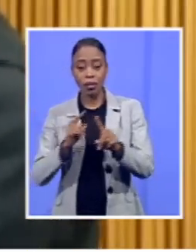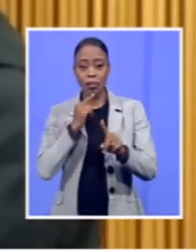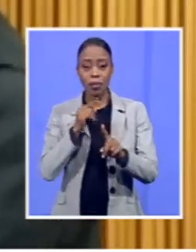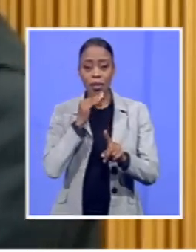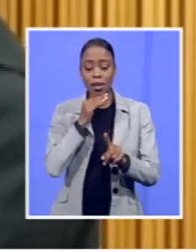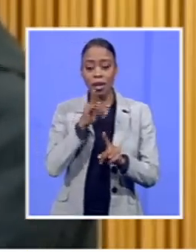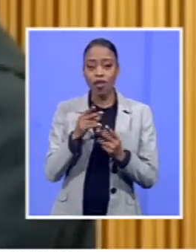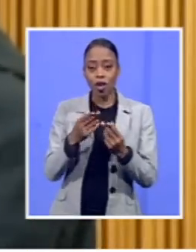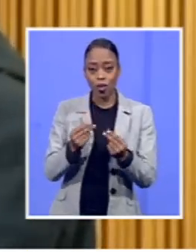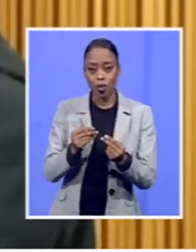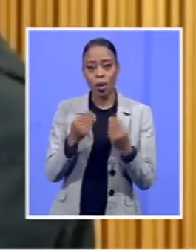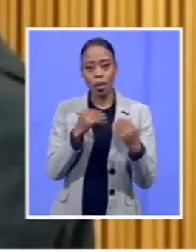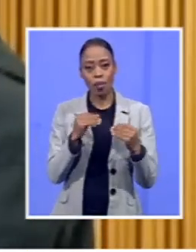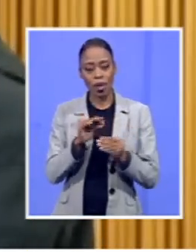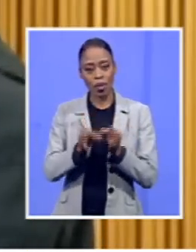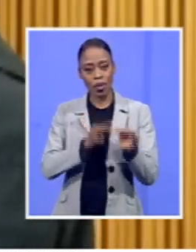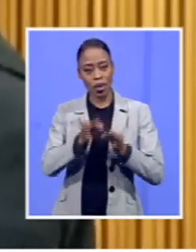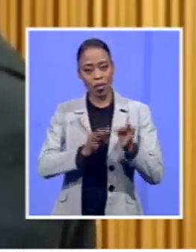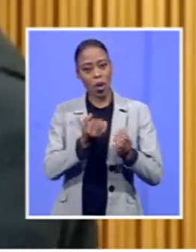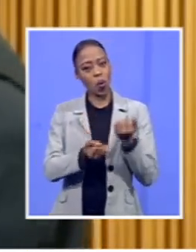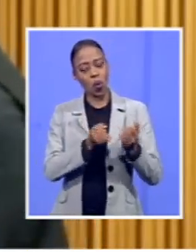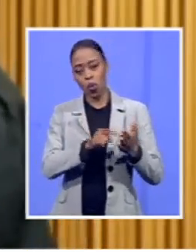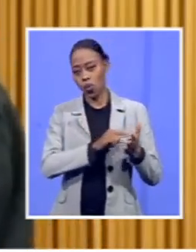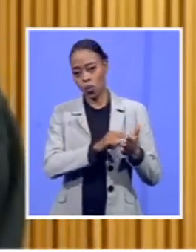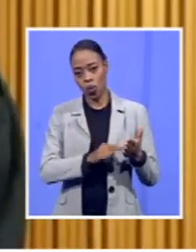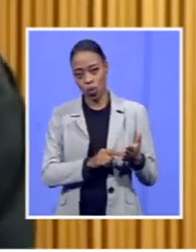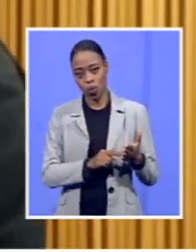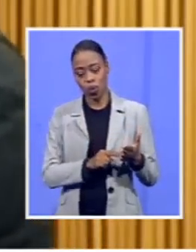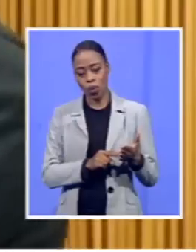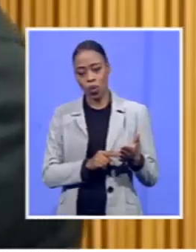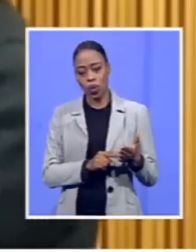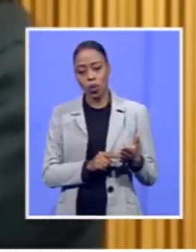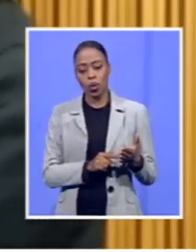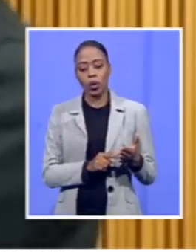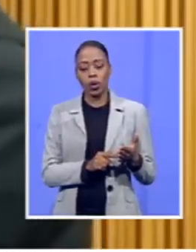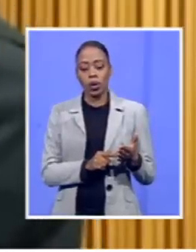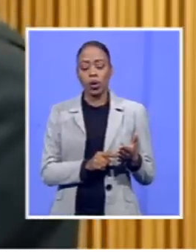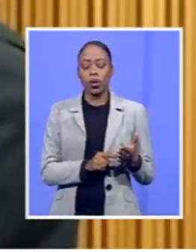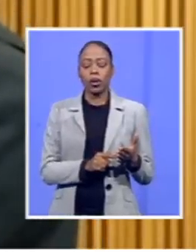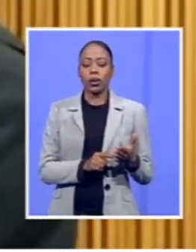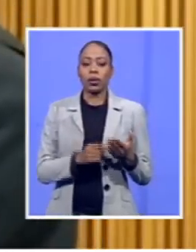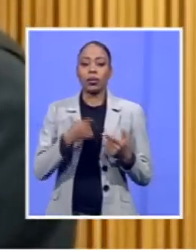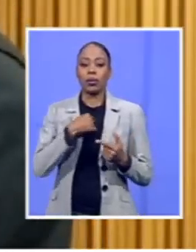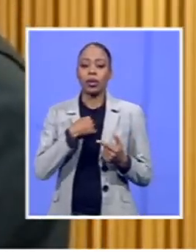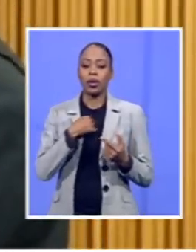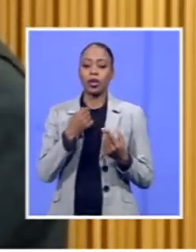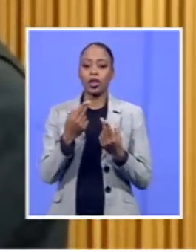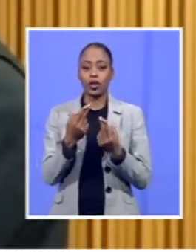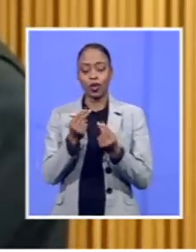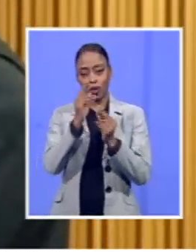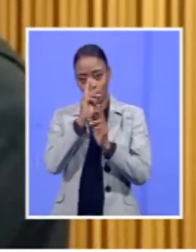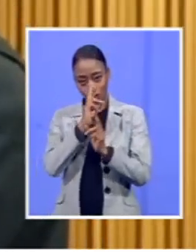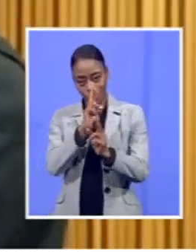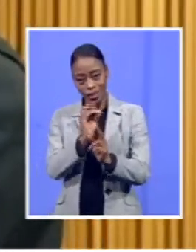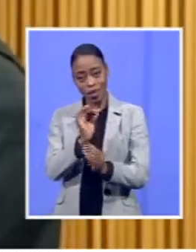now going to demonstrate that that court was clearly wrong. Now, and I'll do that with the greatest respect if the